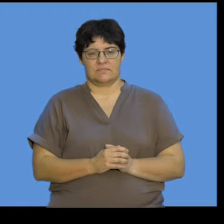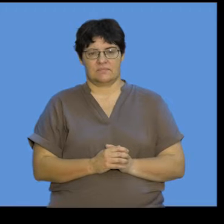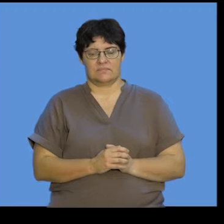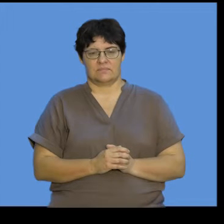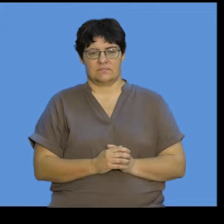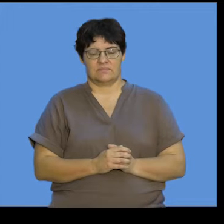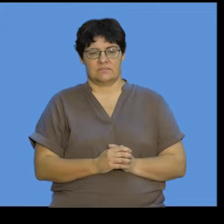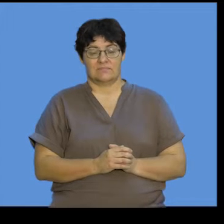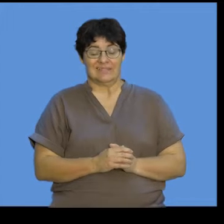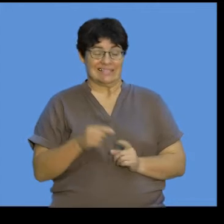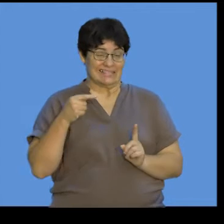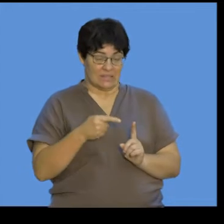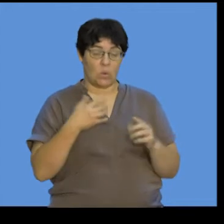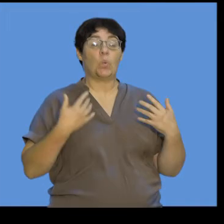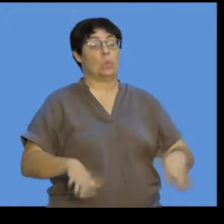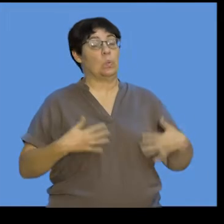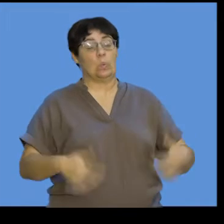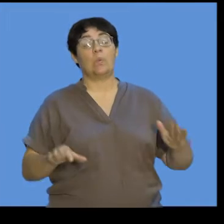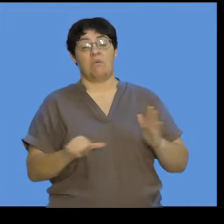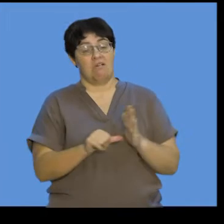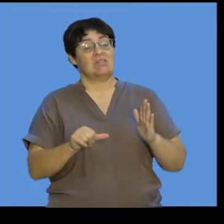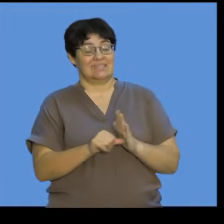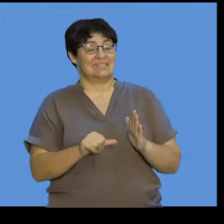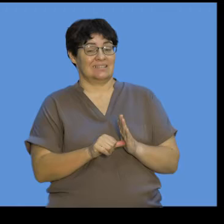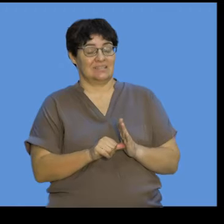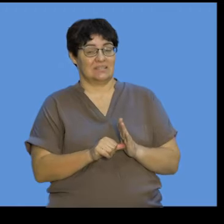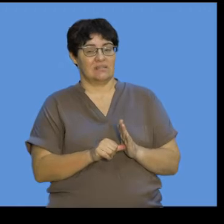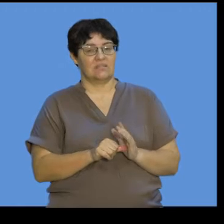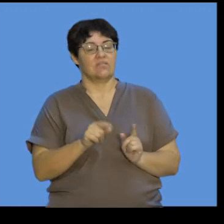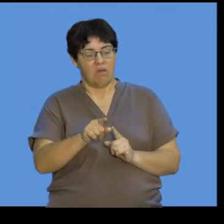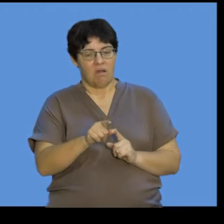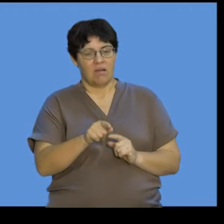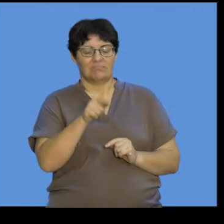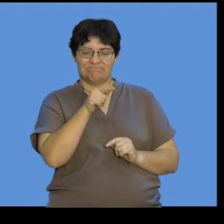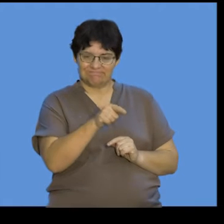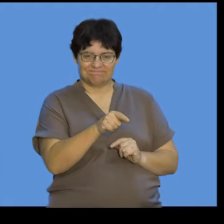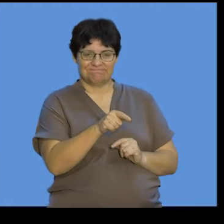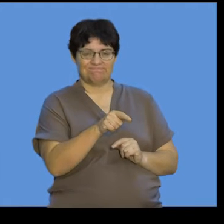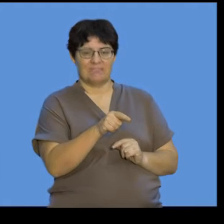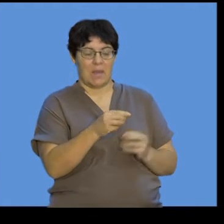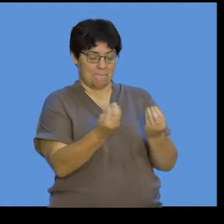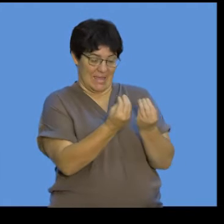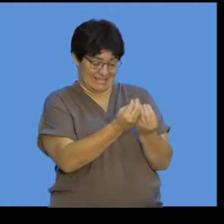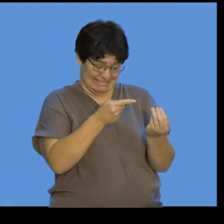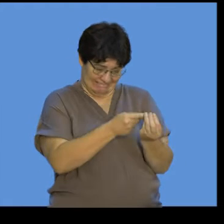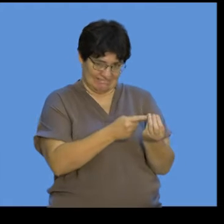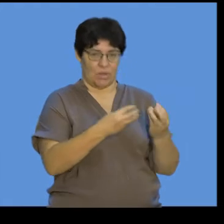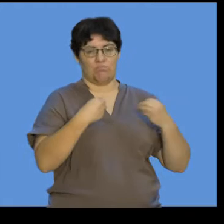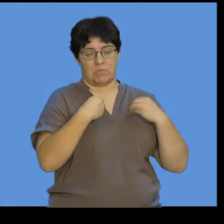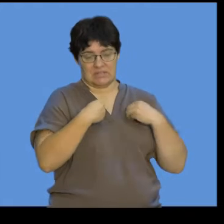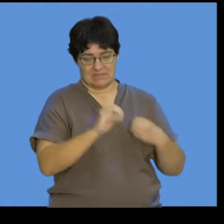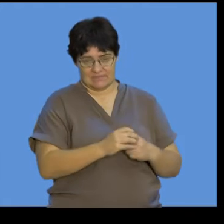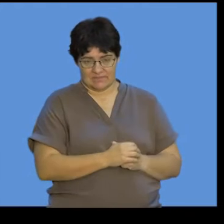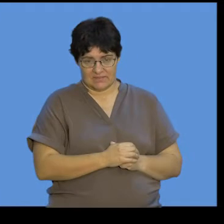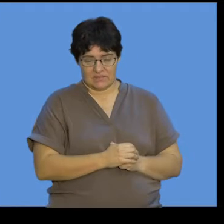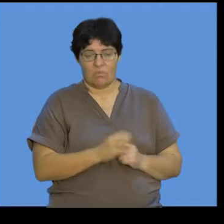So this is very important in terms of properties of matter, okay? So they're in a constant state